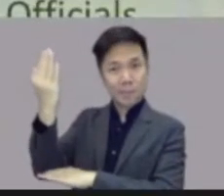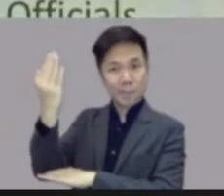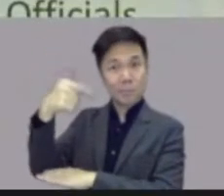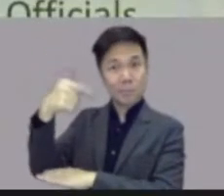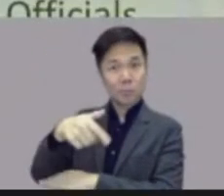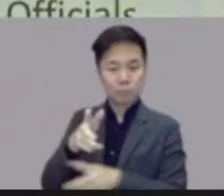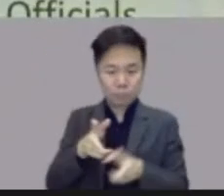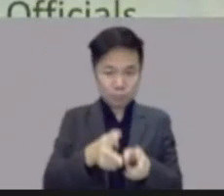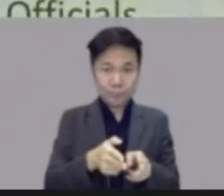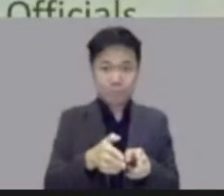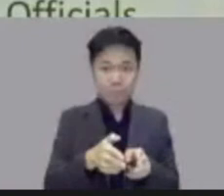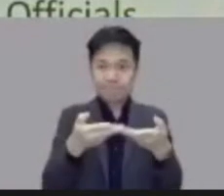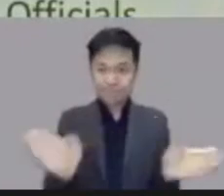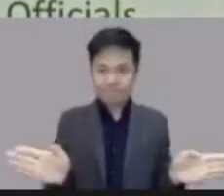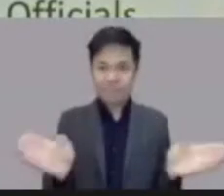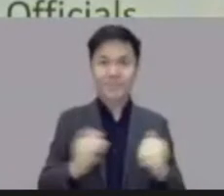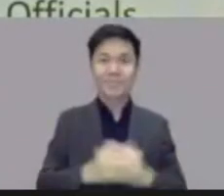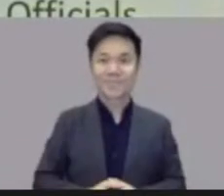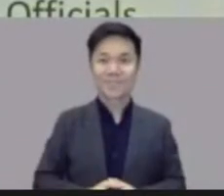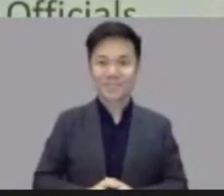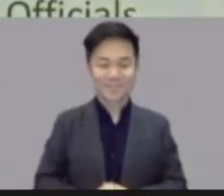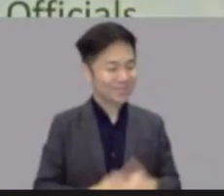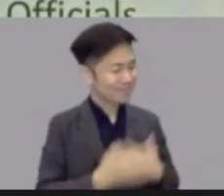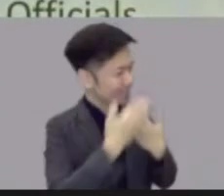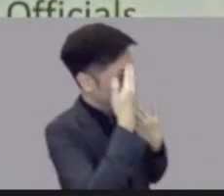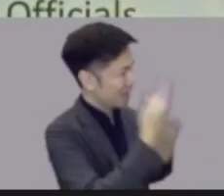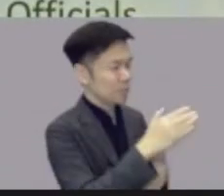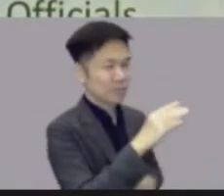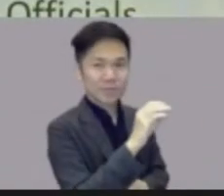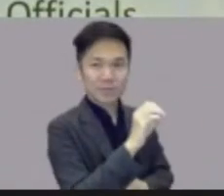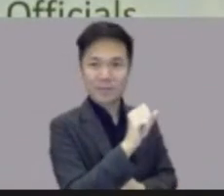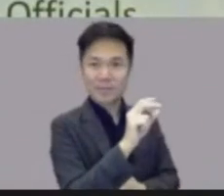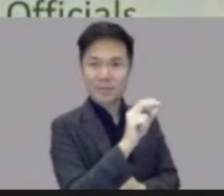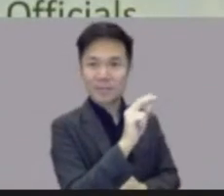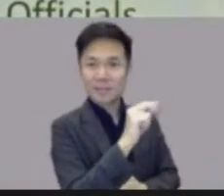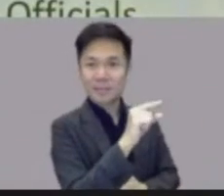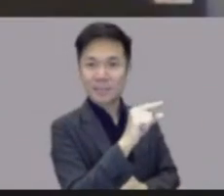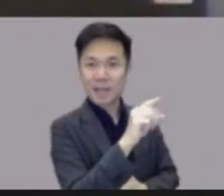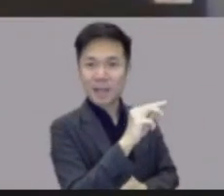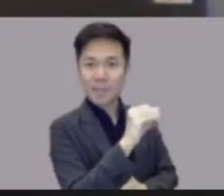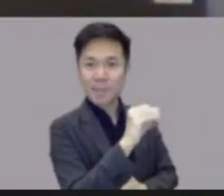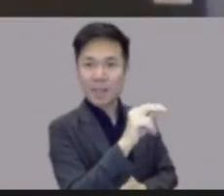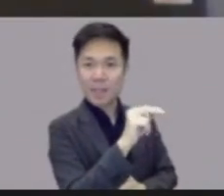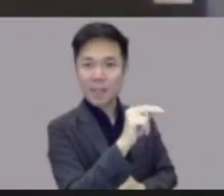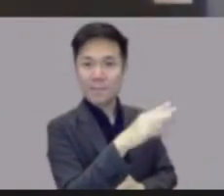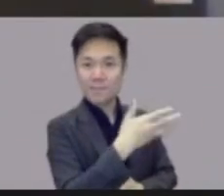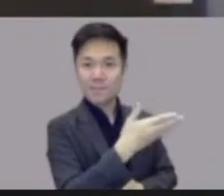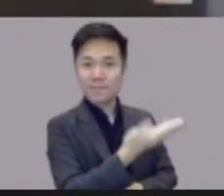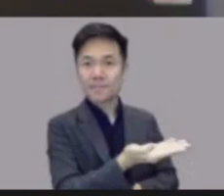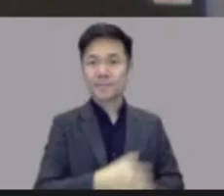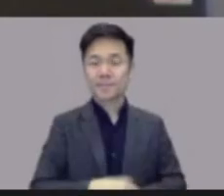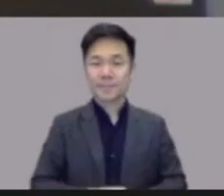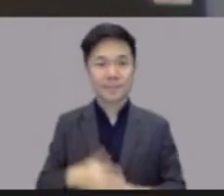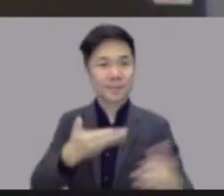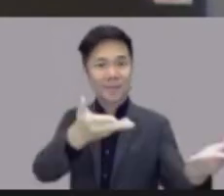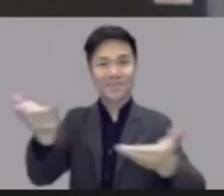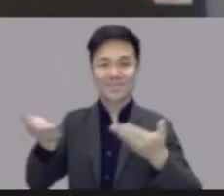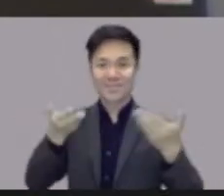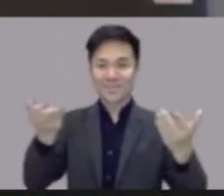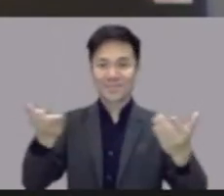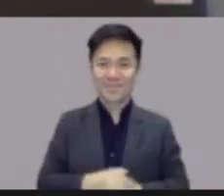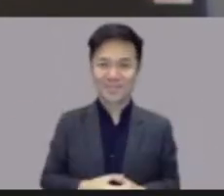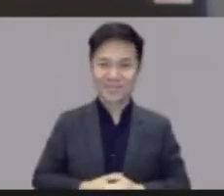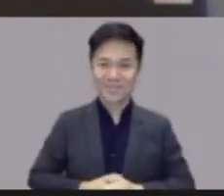thank you very much segment excellencies distinguished delegates dear participants their colleagues